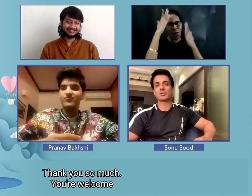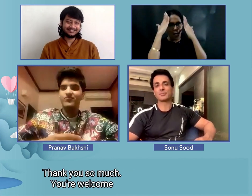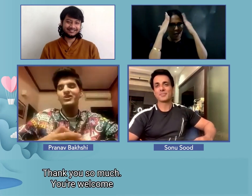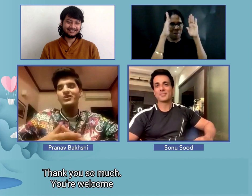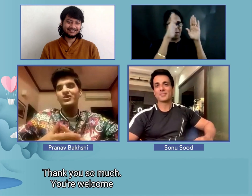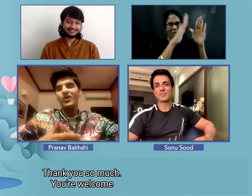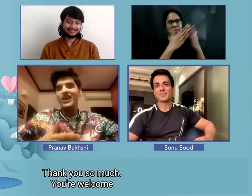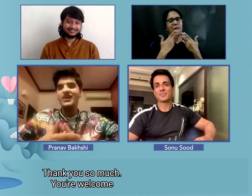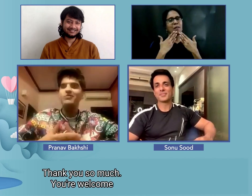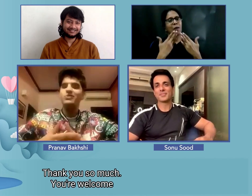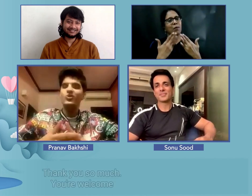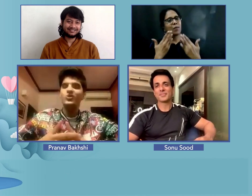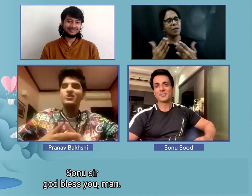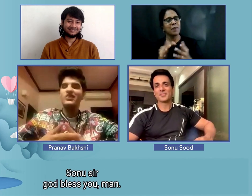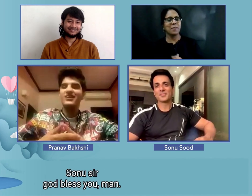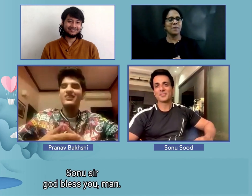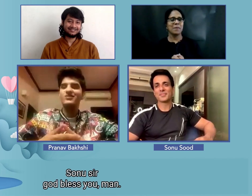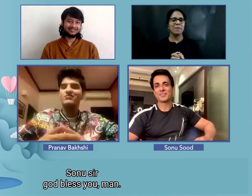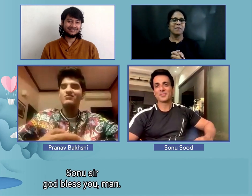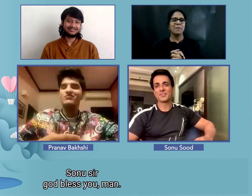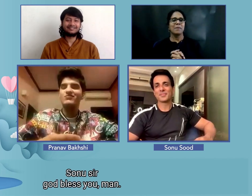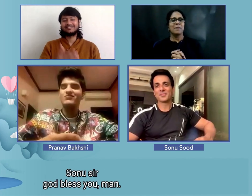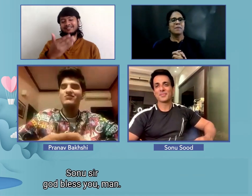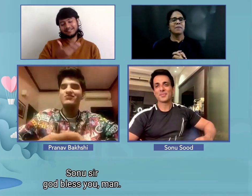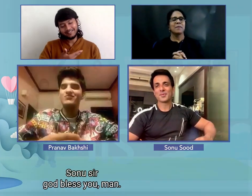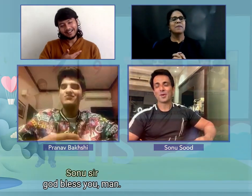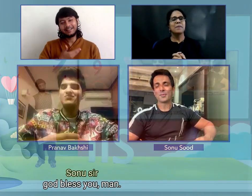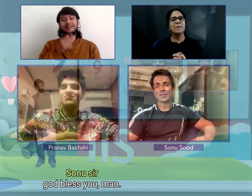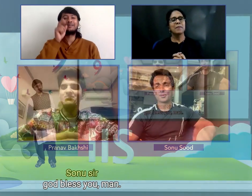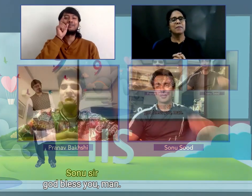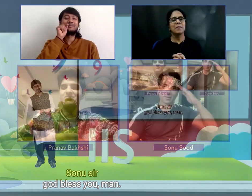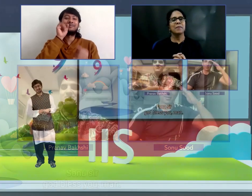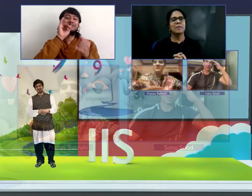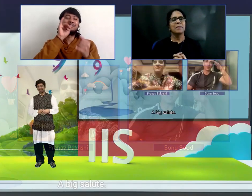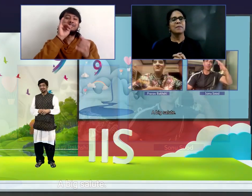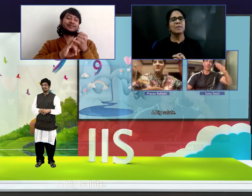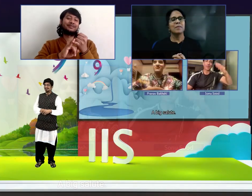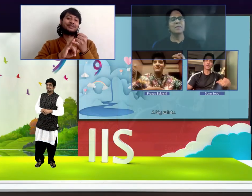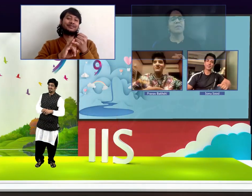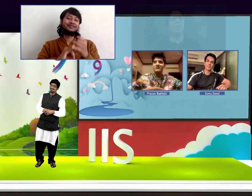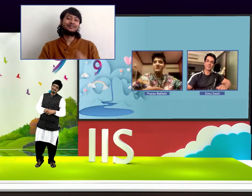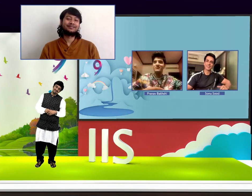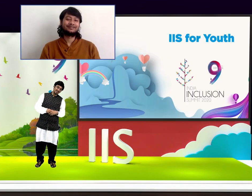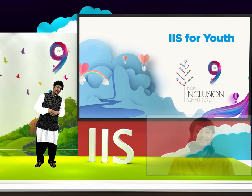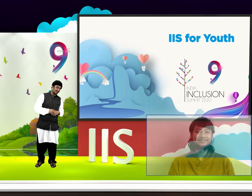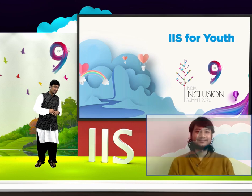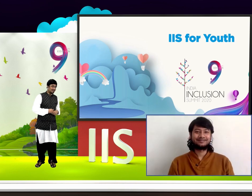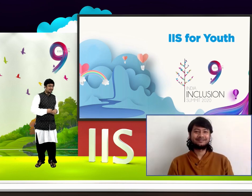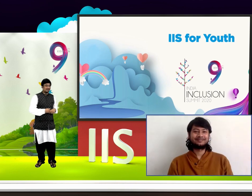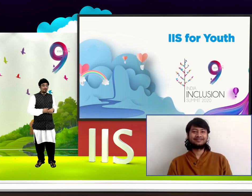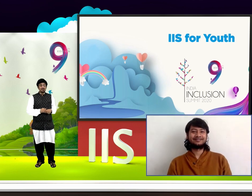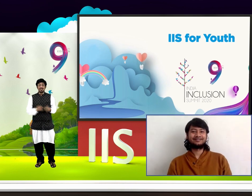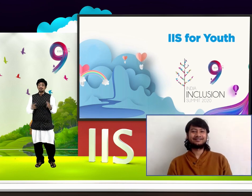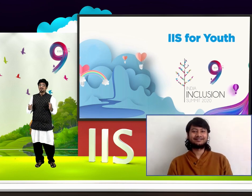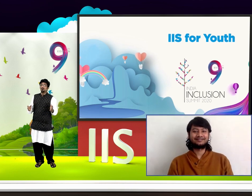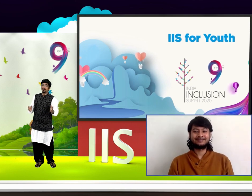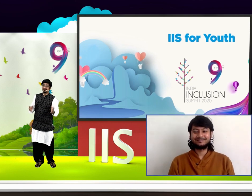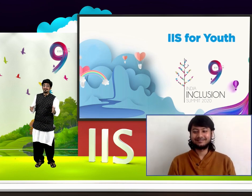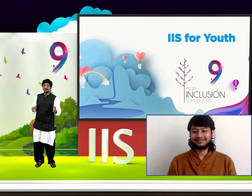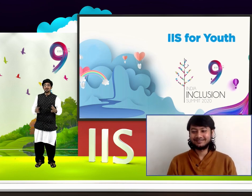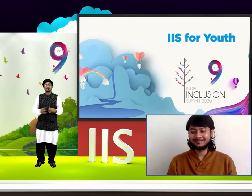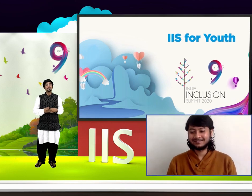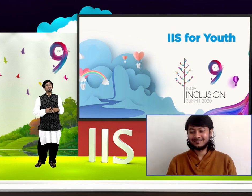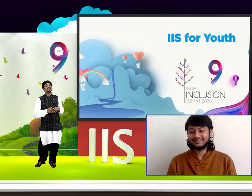much. You're welcome, Sonu sir. God bless you, man. A big salute. When you help